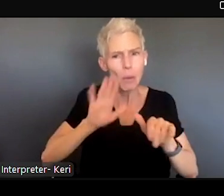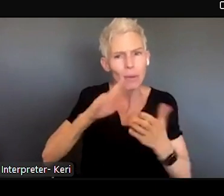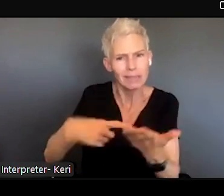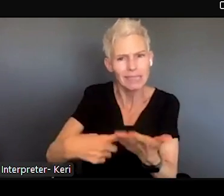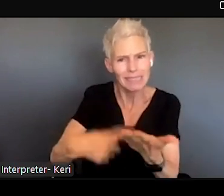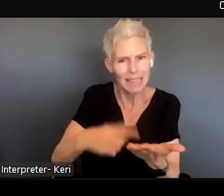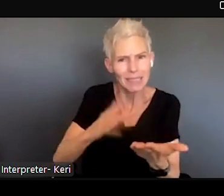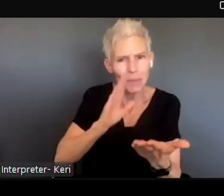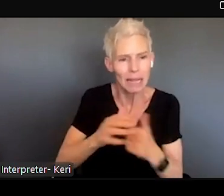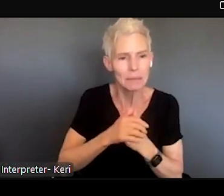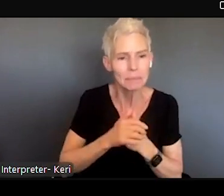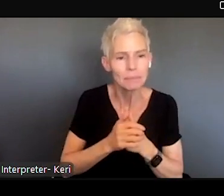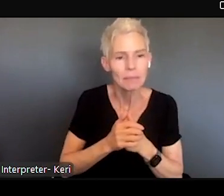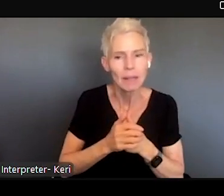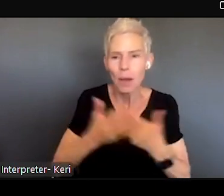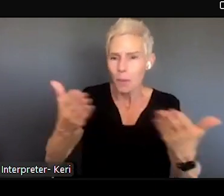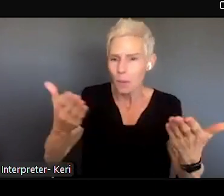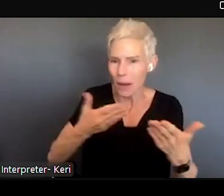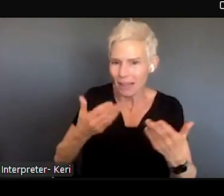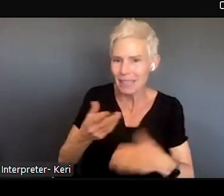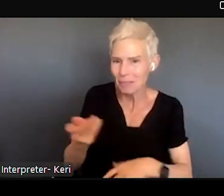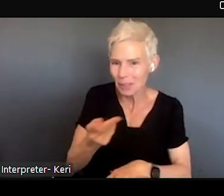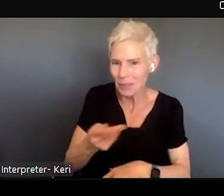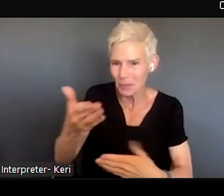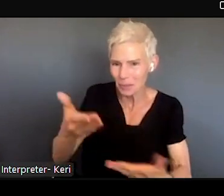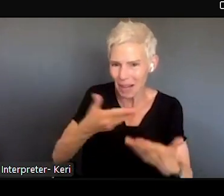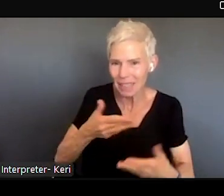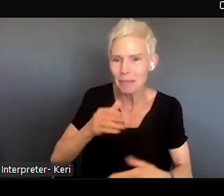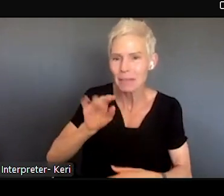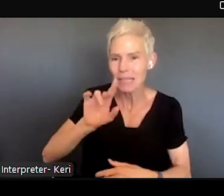about. So, welcome, Elizabeth and Kaitlyn.